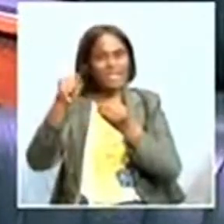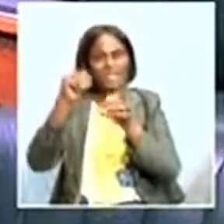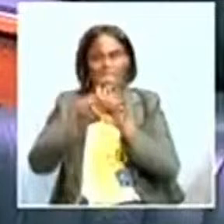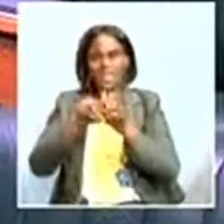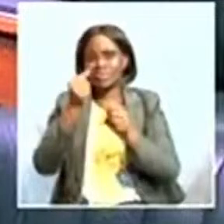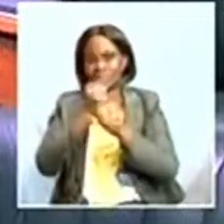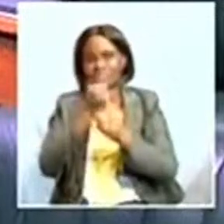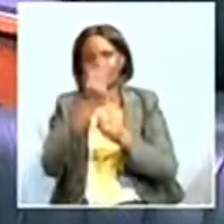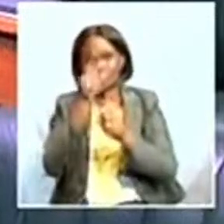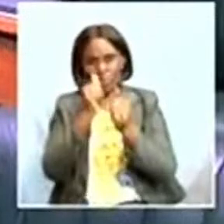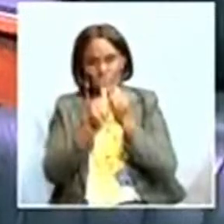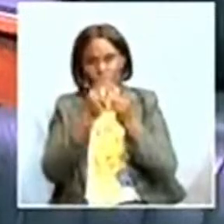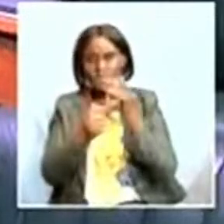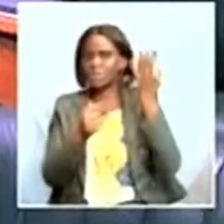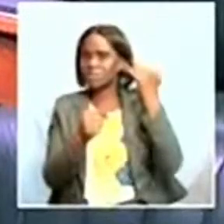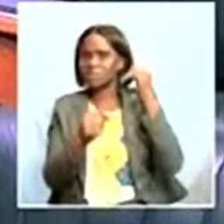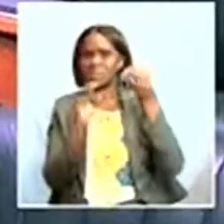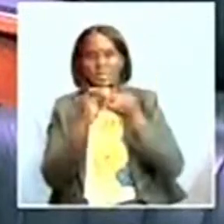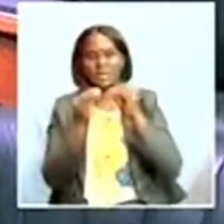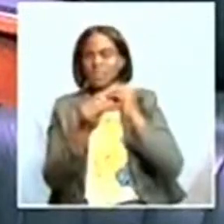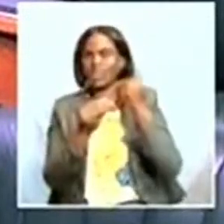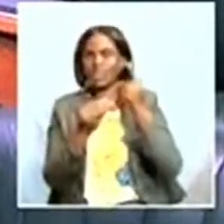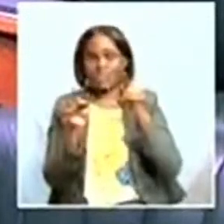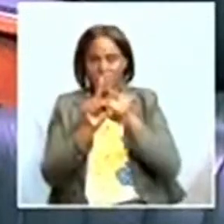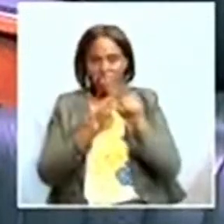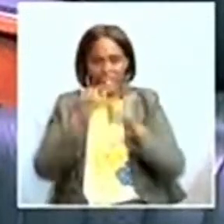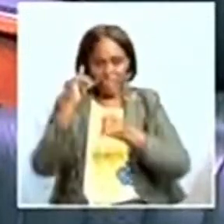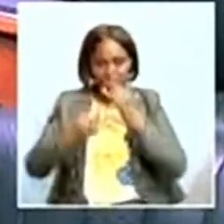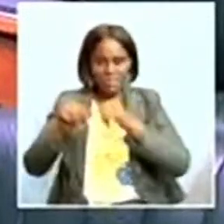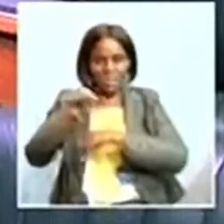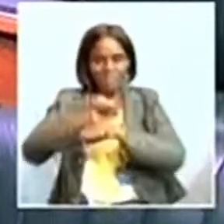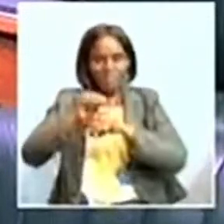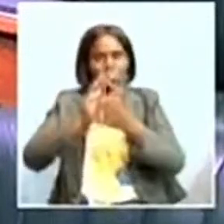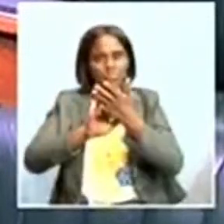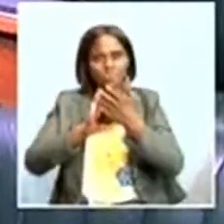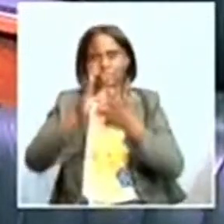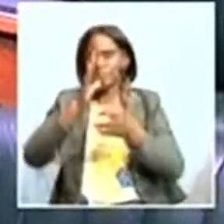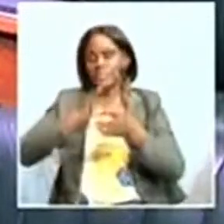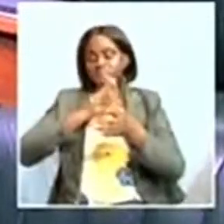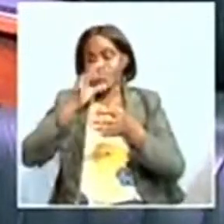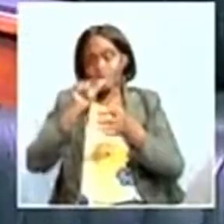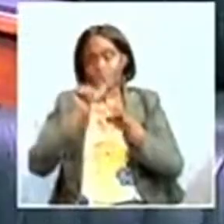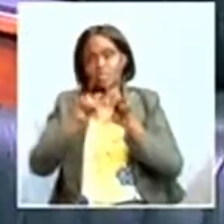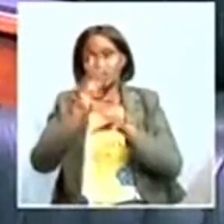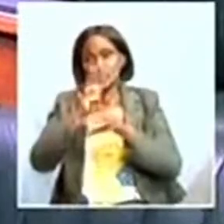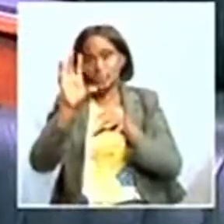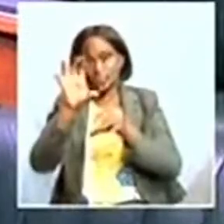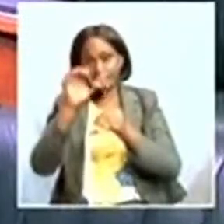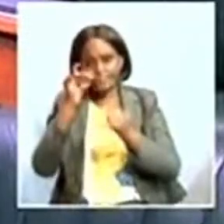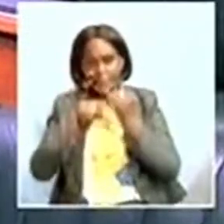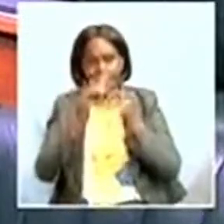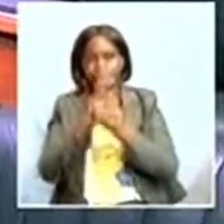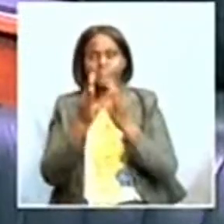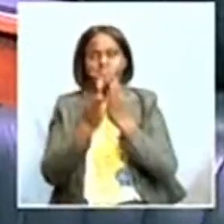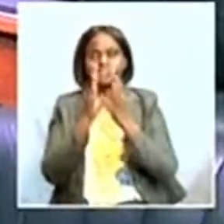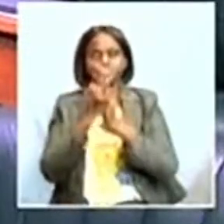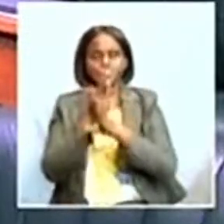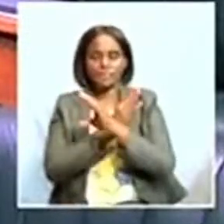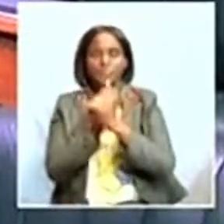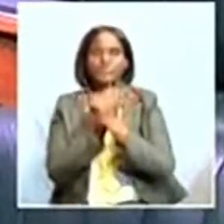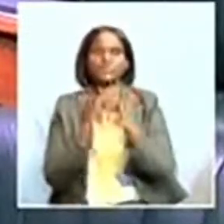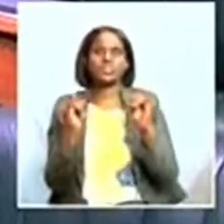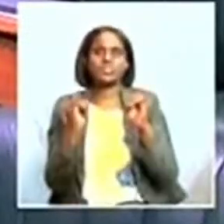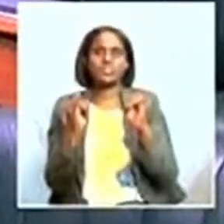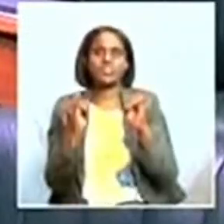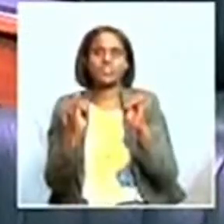12, which used to be number 1. The secondary schools, Madam Speaker, in Western Province were last built before independence.